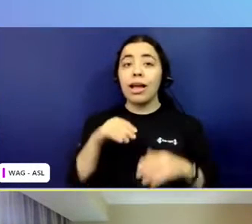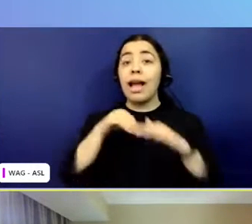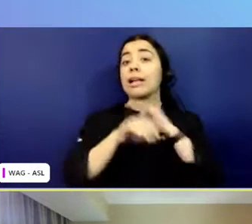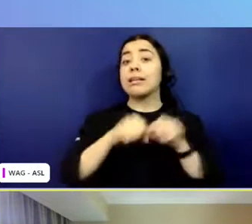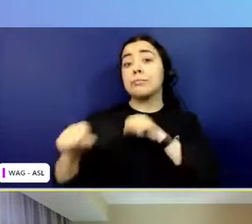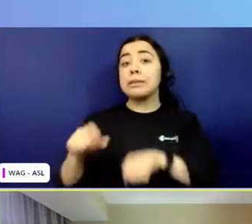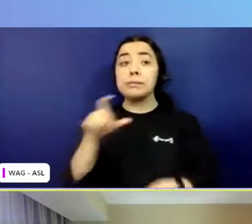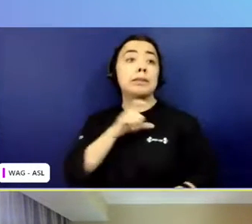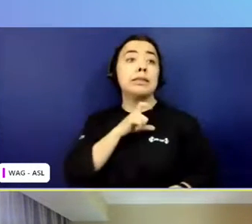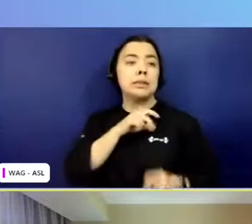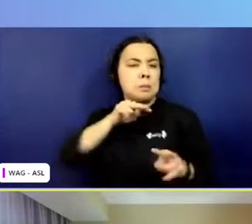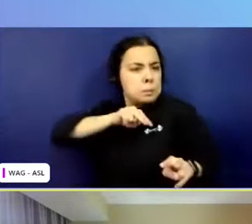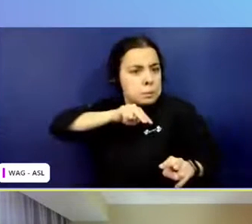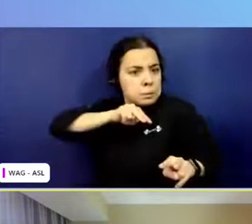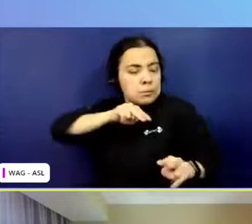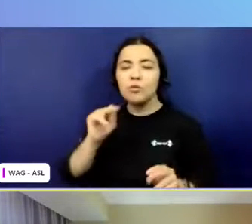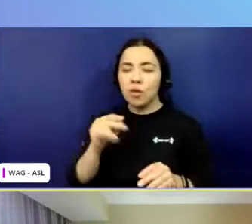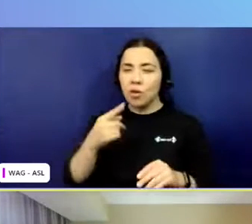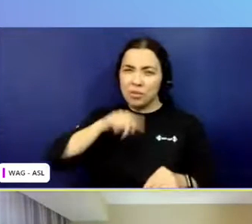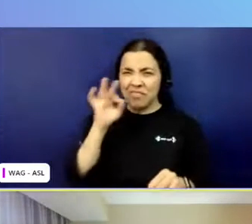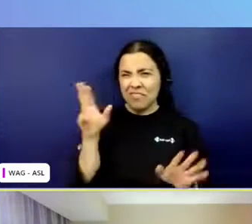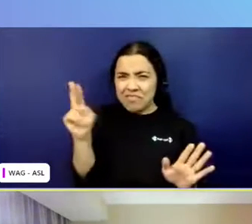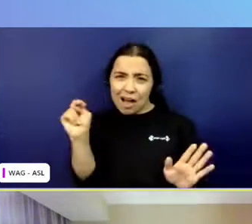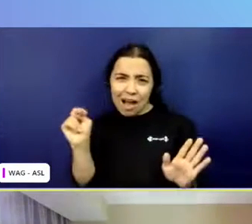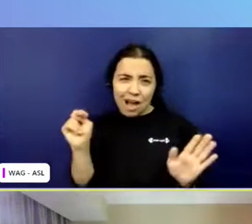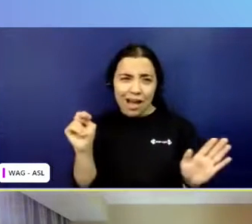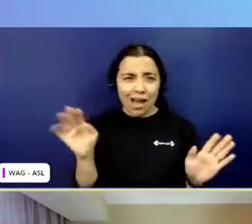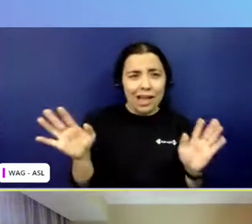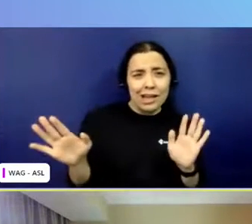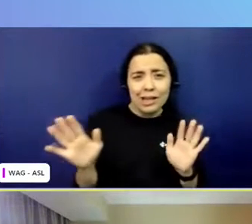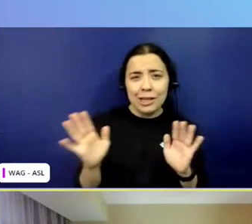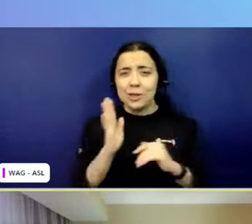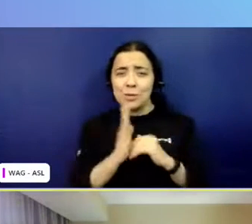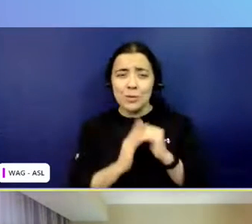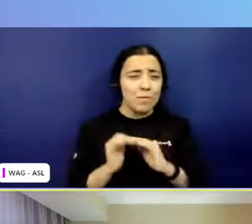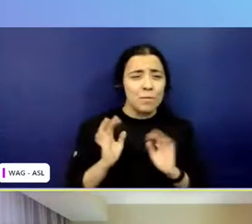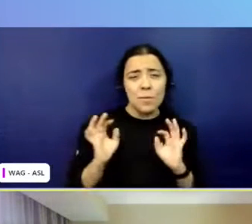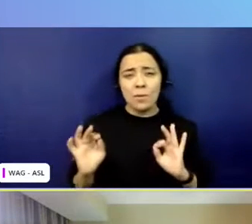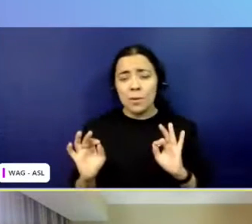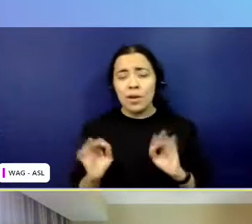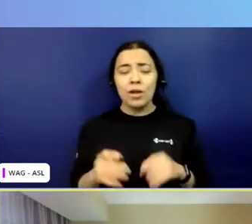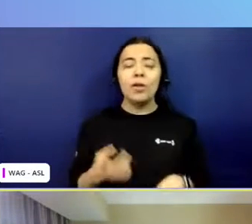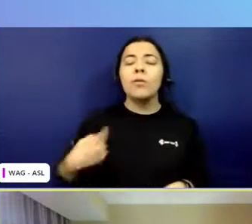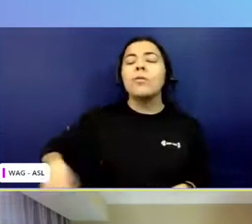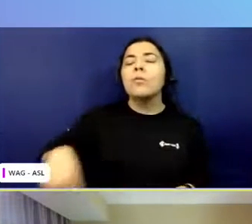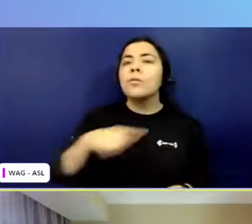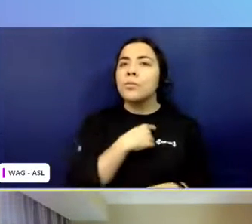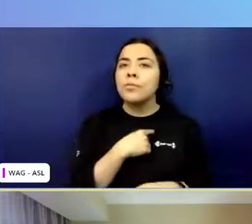are seen as fun, which is kind of cool. I like it. Right? And that we are